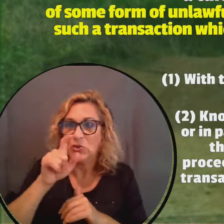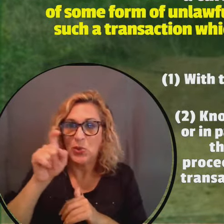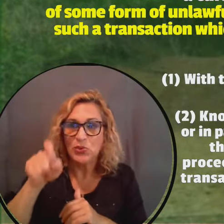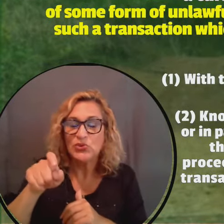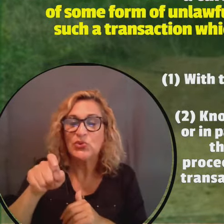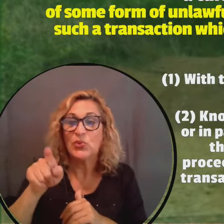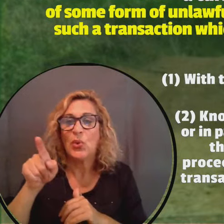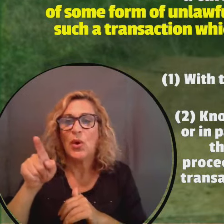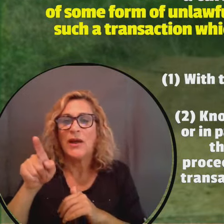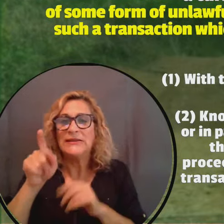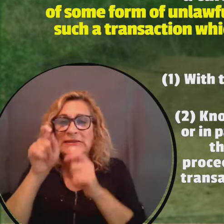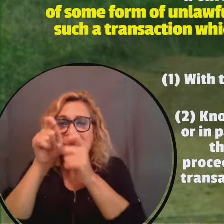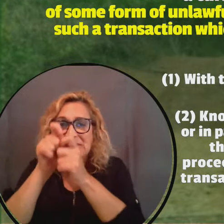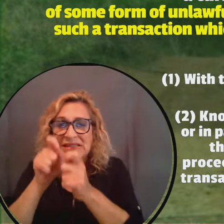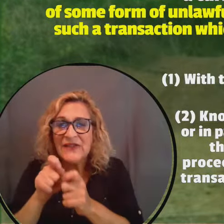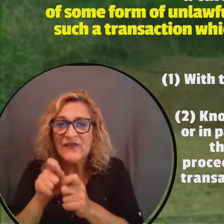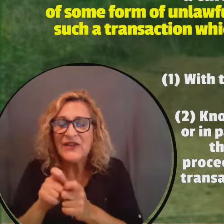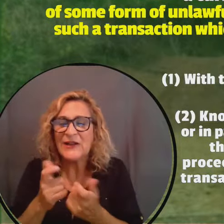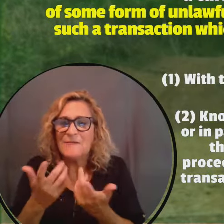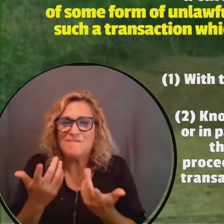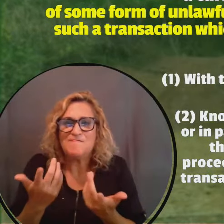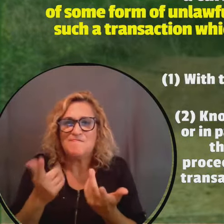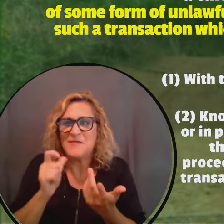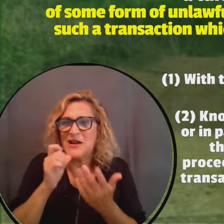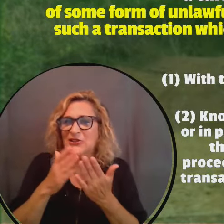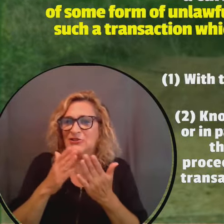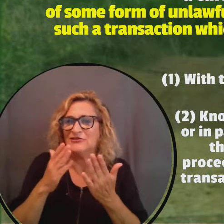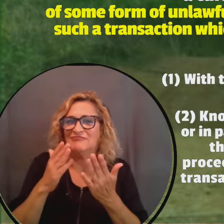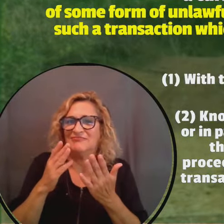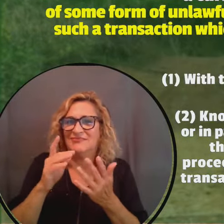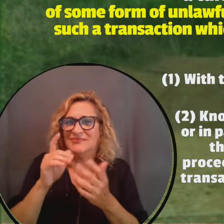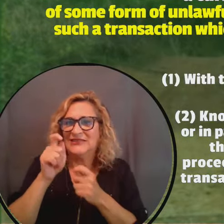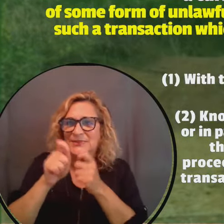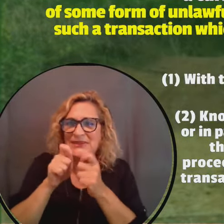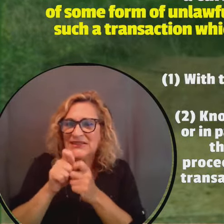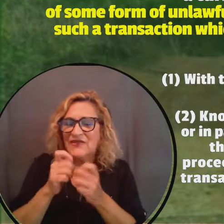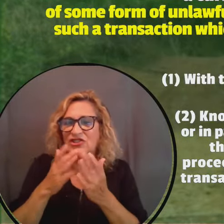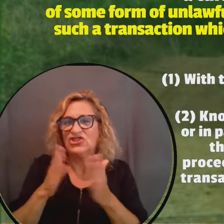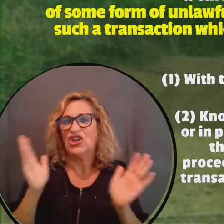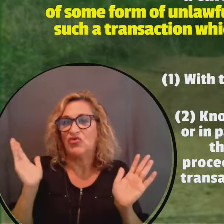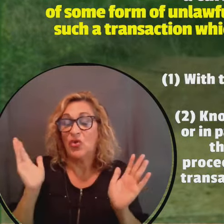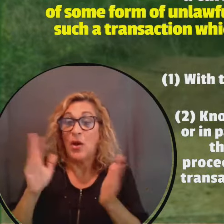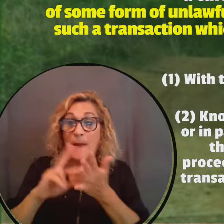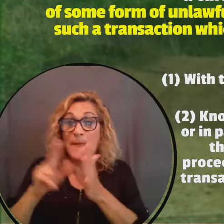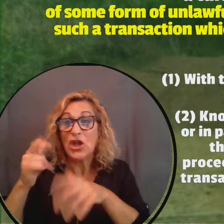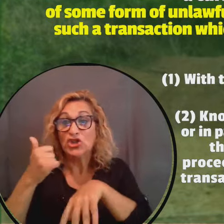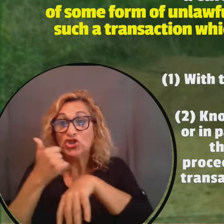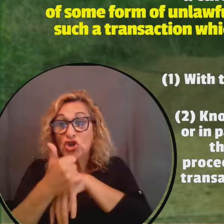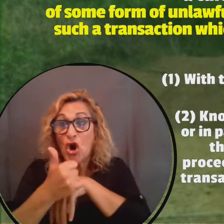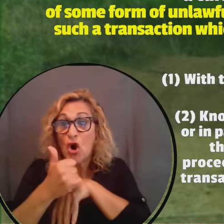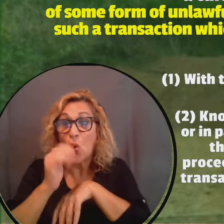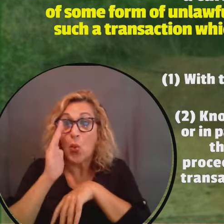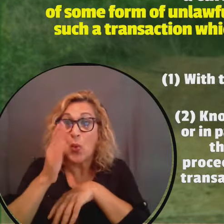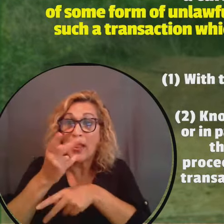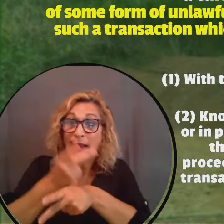charges may not stick. That doesn't mean that they're not something that we should think about, that we should not something we should not defend against.